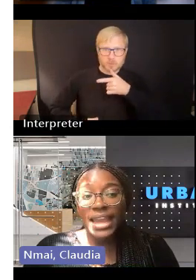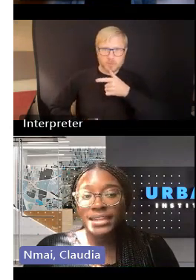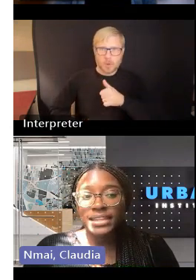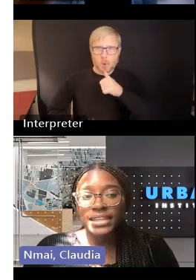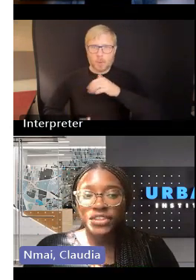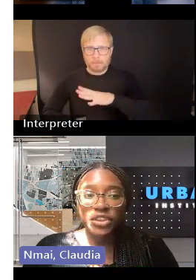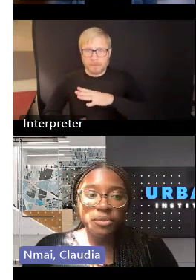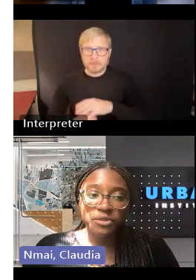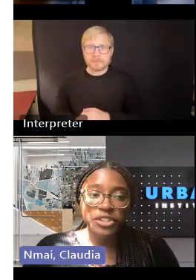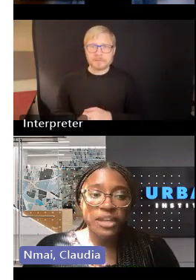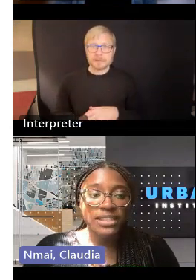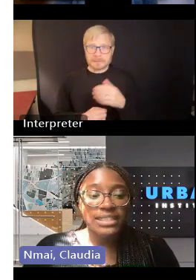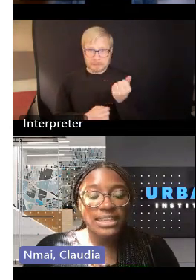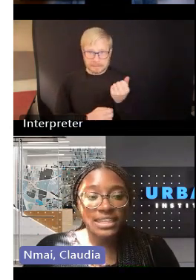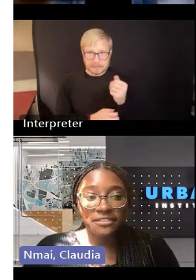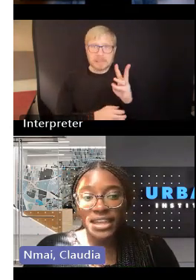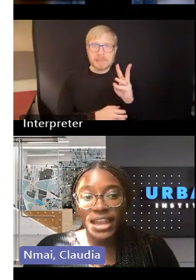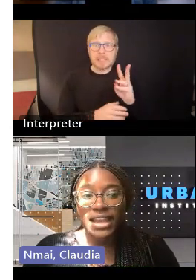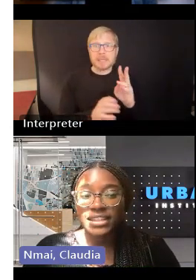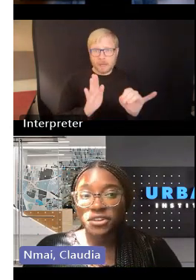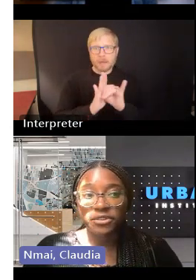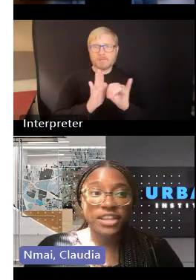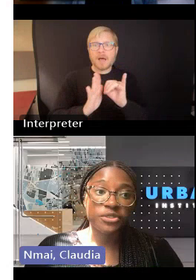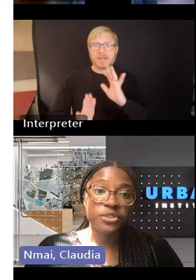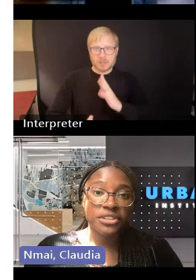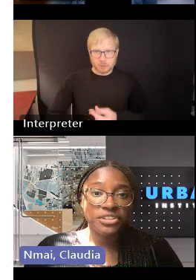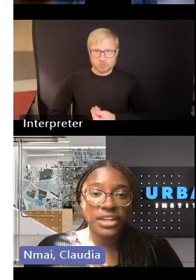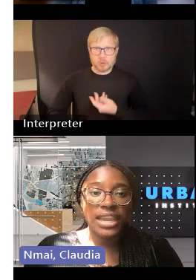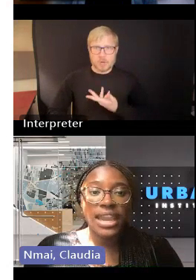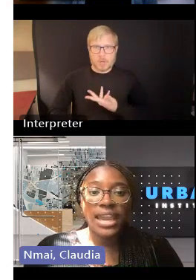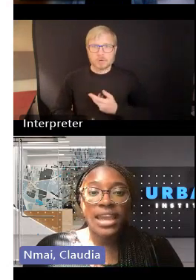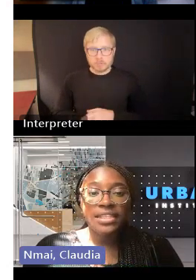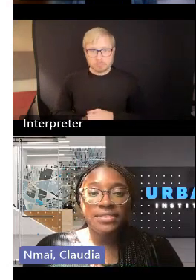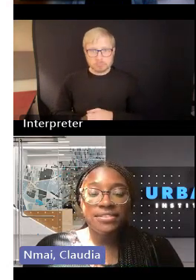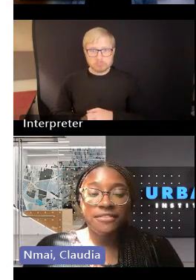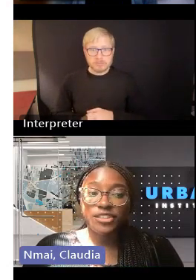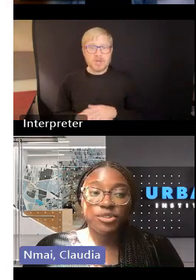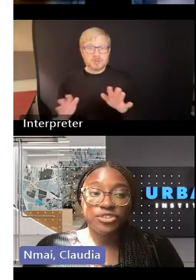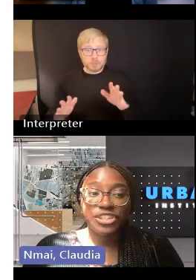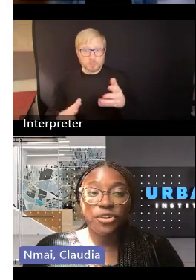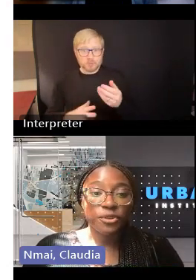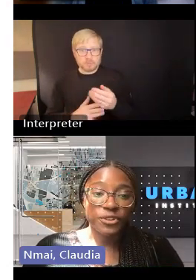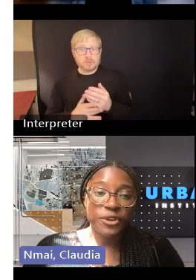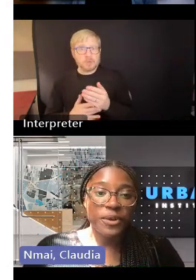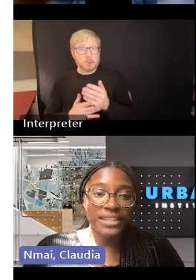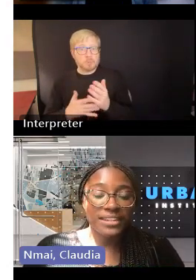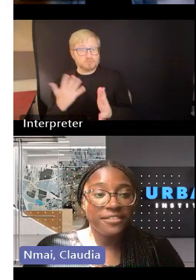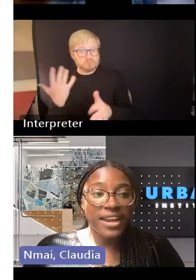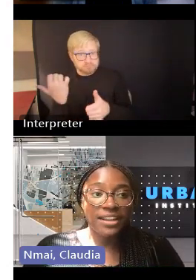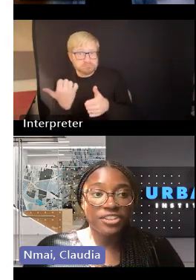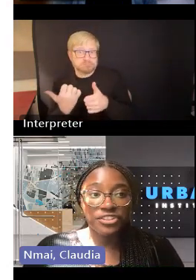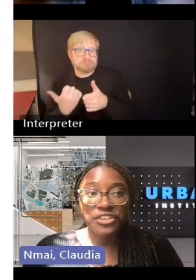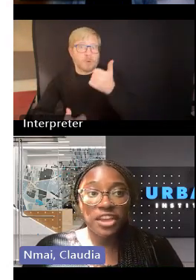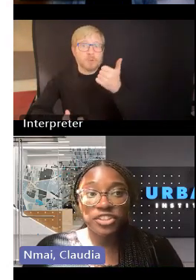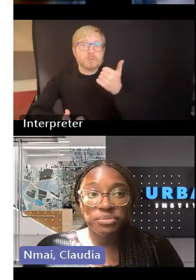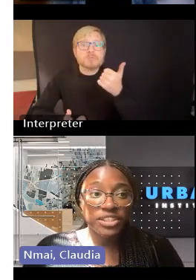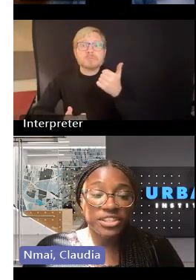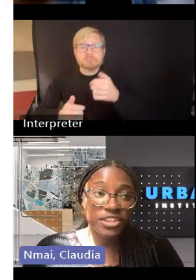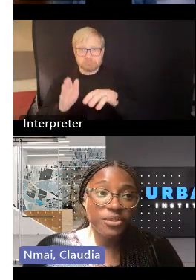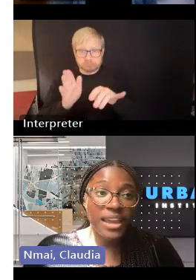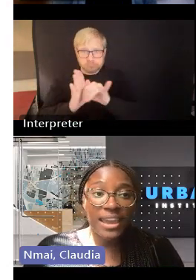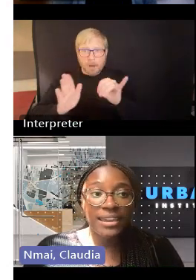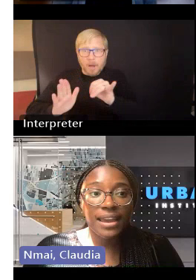transgender. And even though most respondents identified as heterosexual and straight, the vast majority also identified under